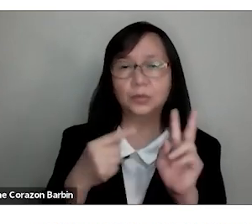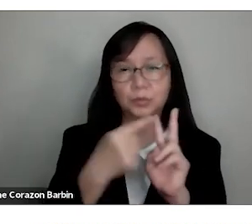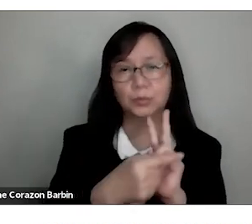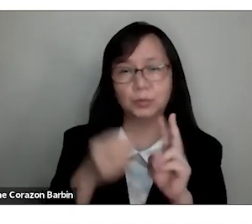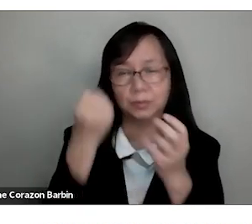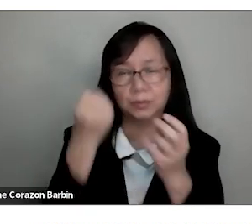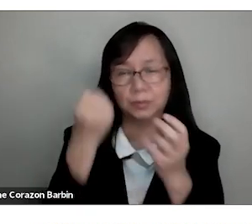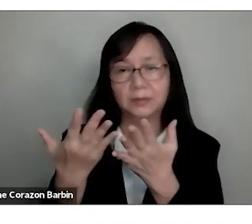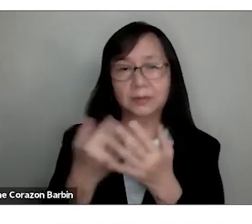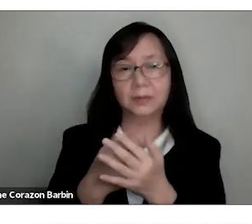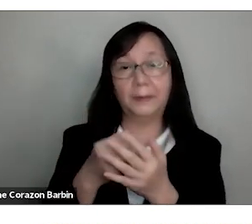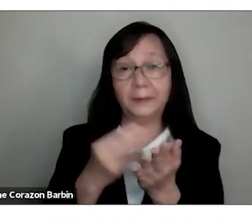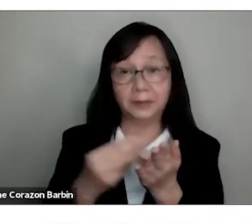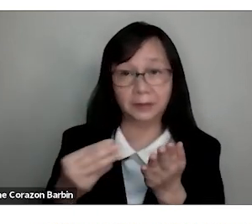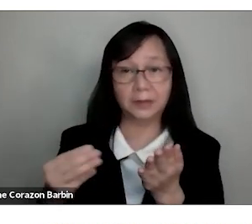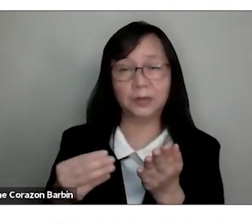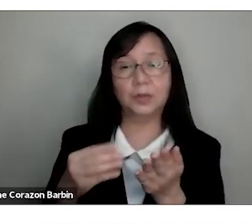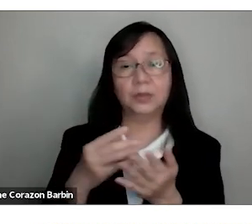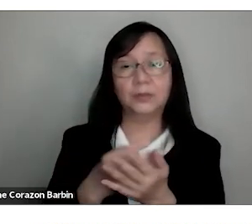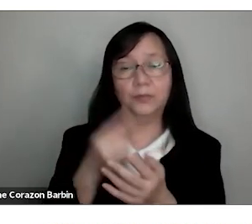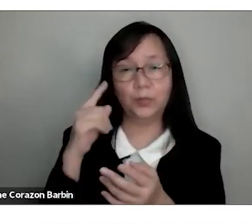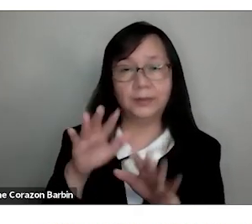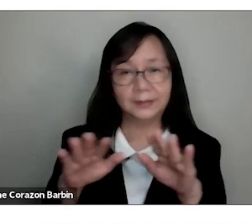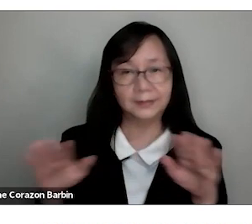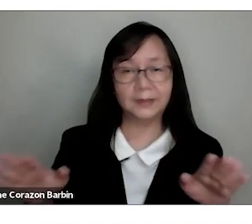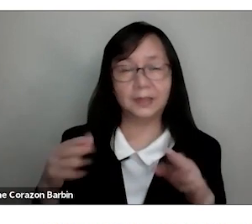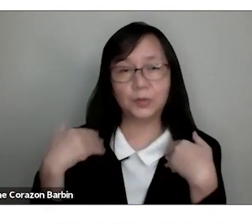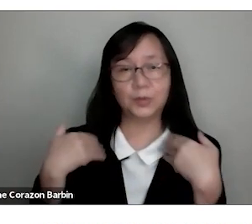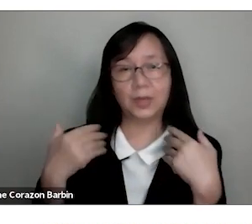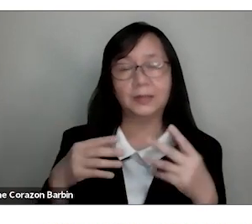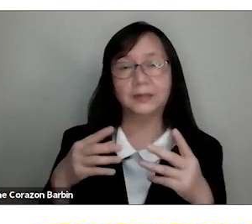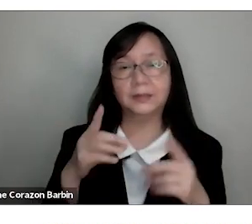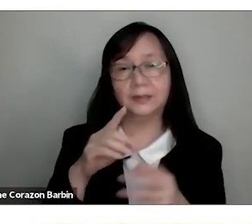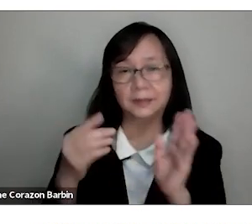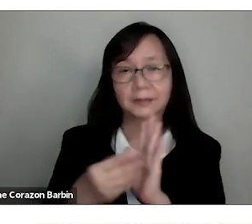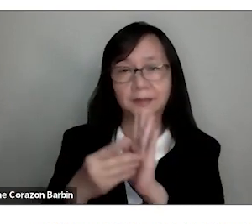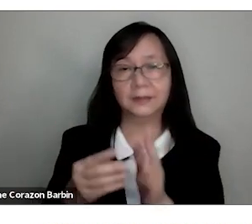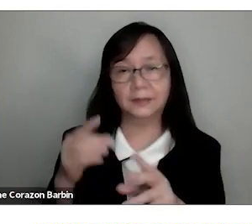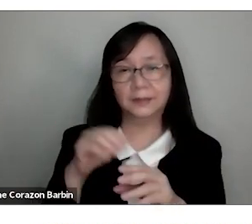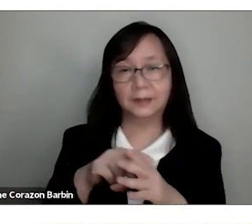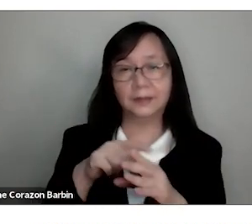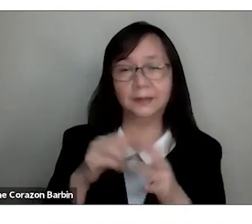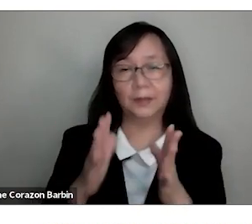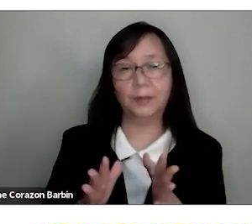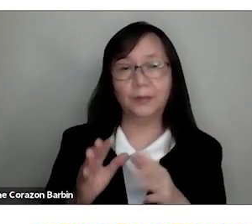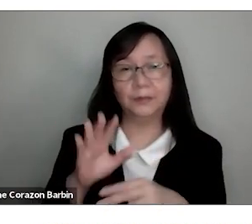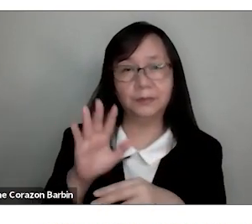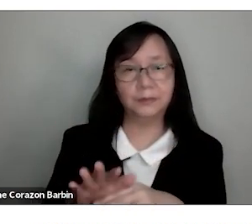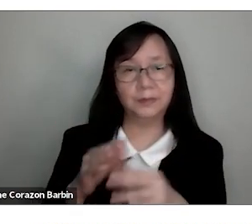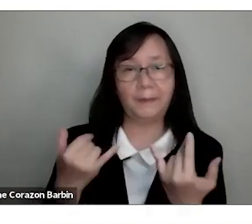information materials, the documents for the children and youth delegates. These documents contain child parenting information about